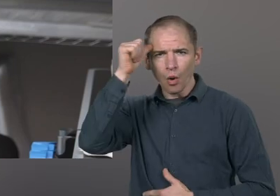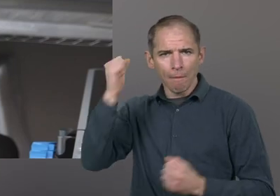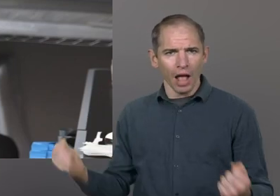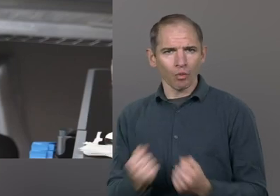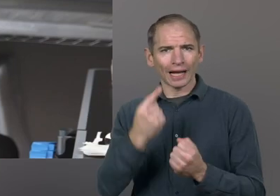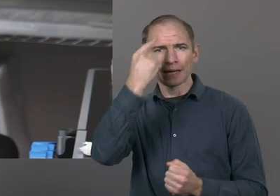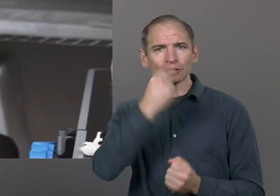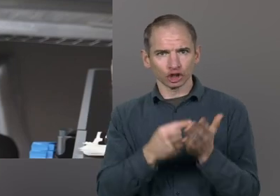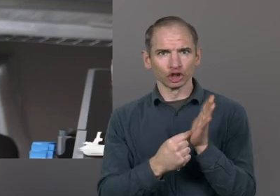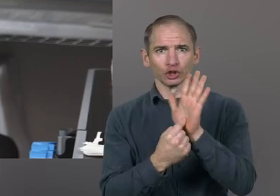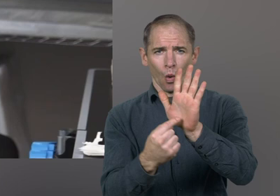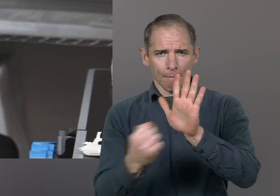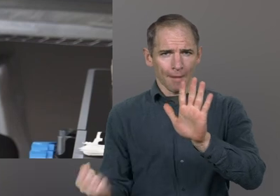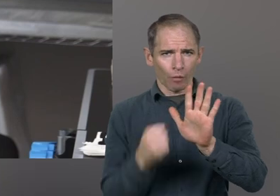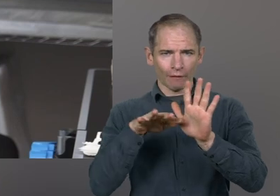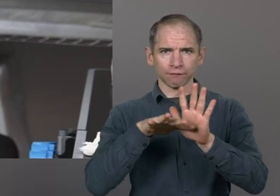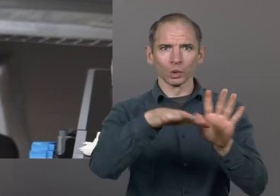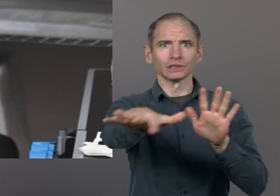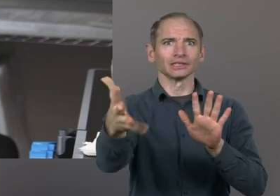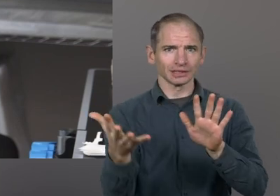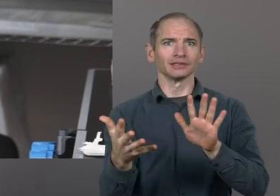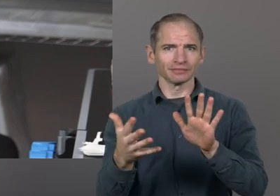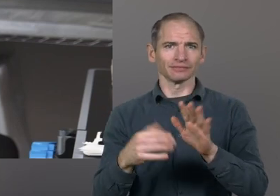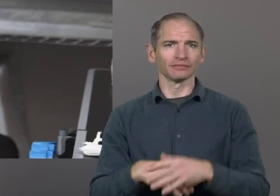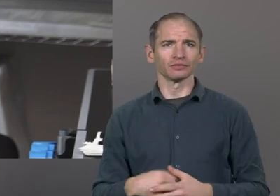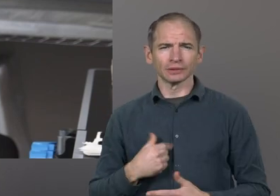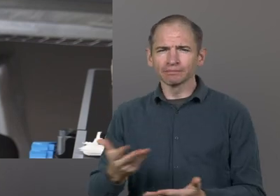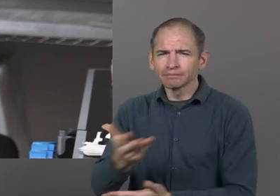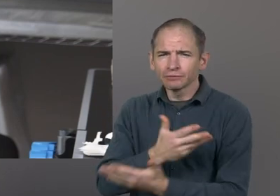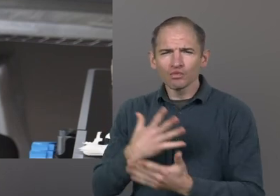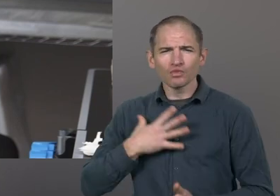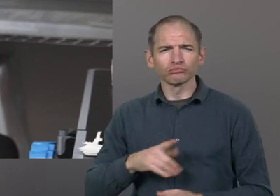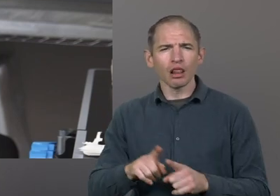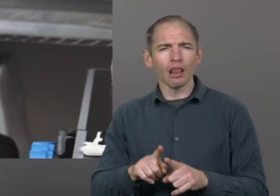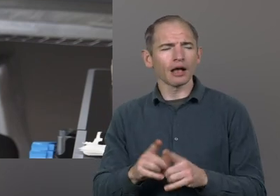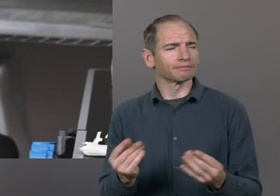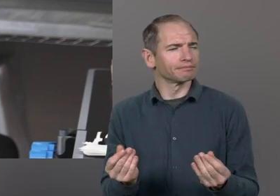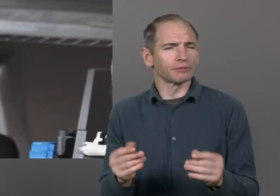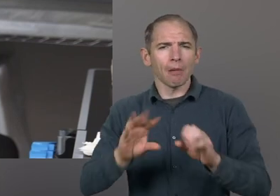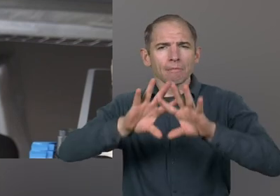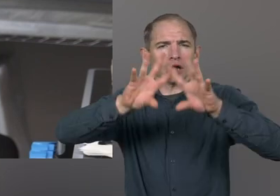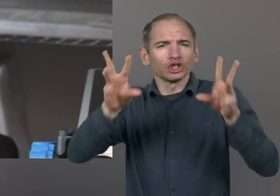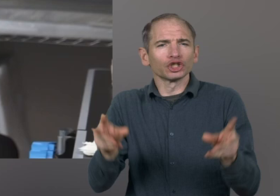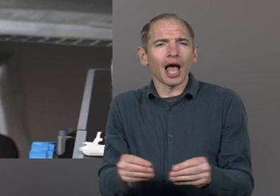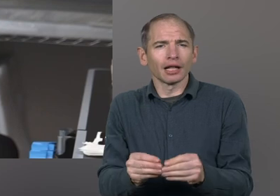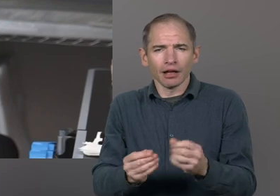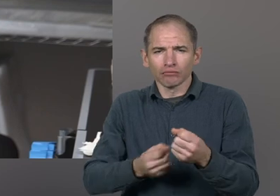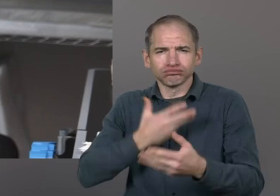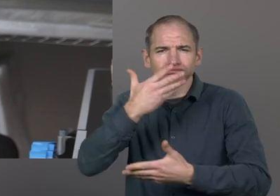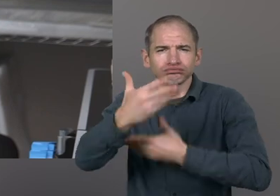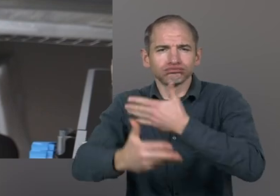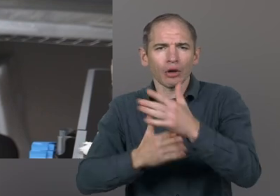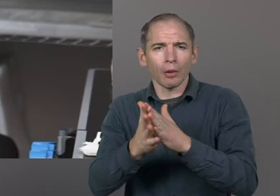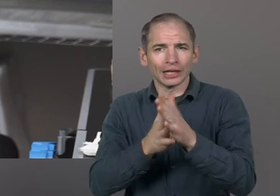the power of popular culture, understood the power of images, and we discussed the possibility then